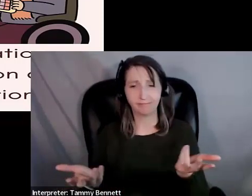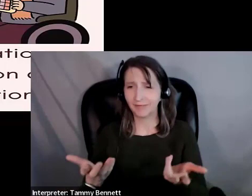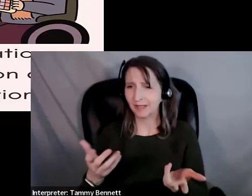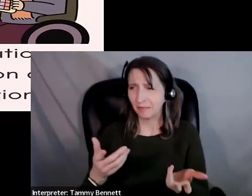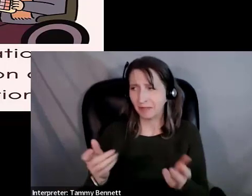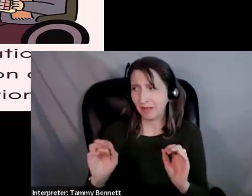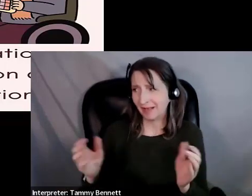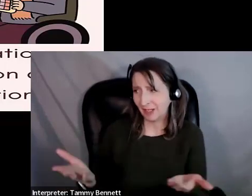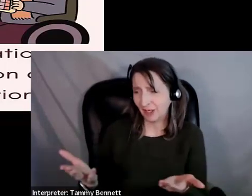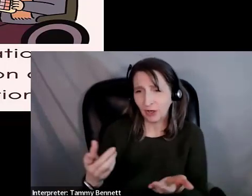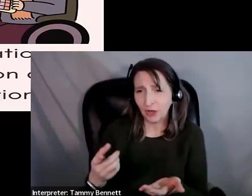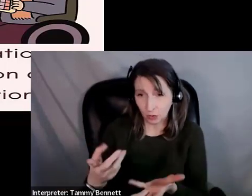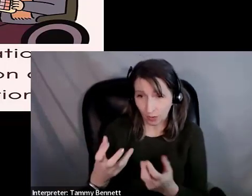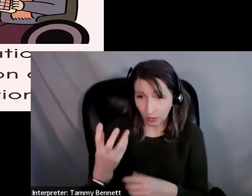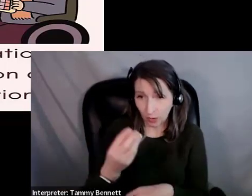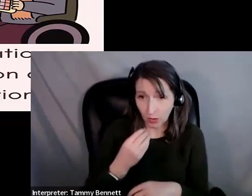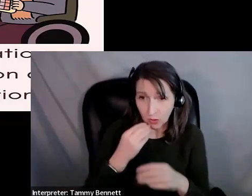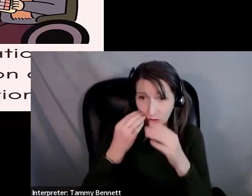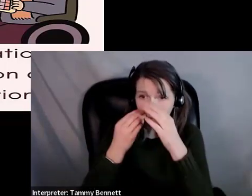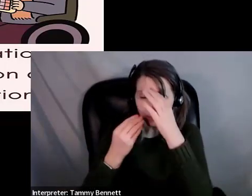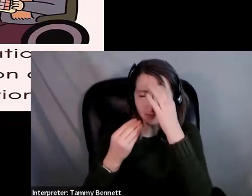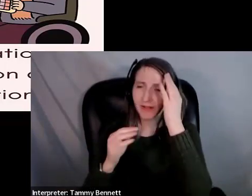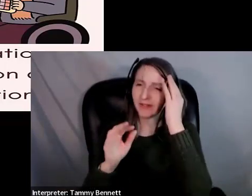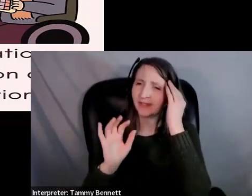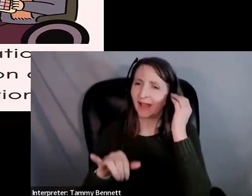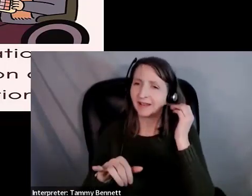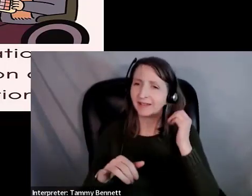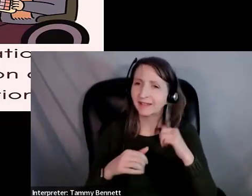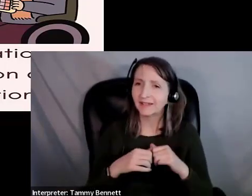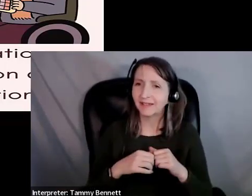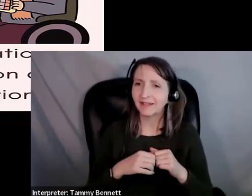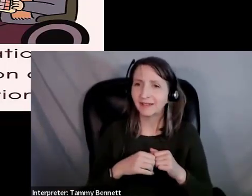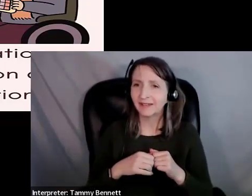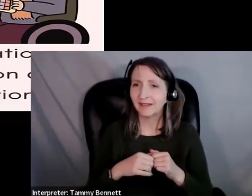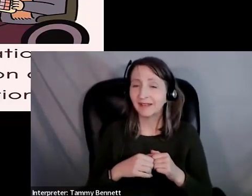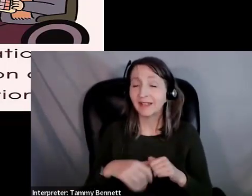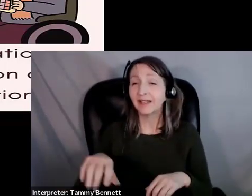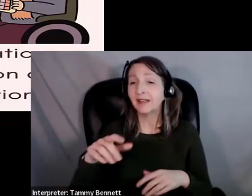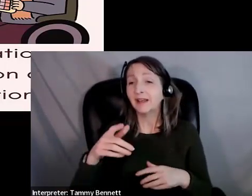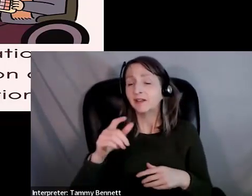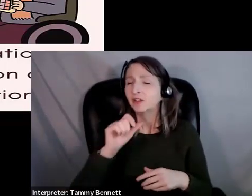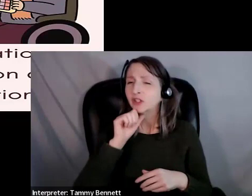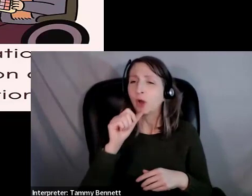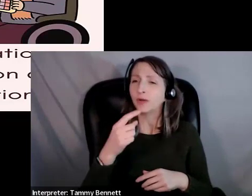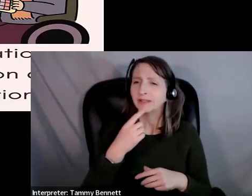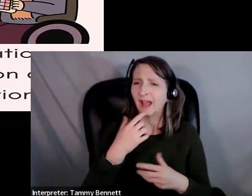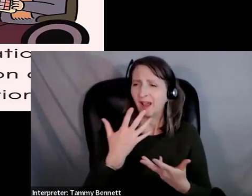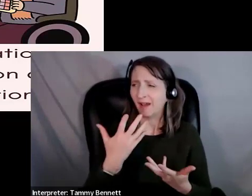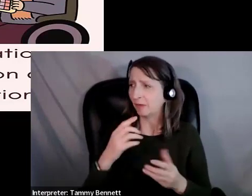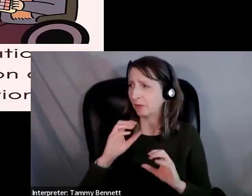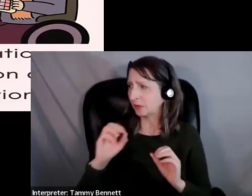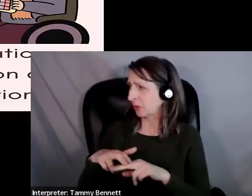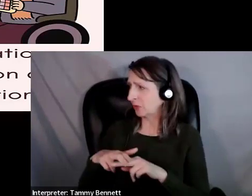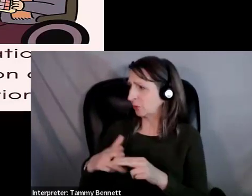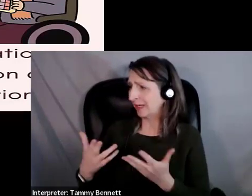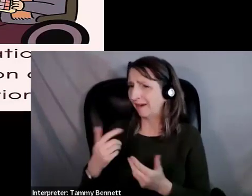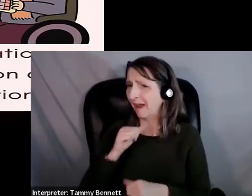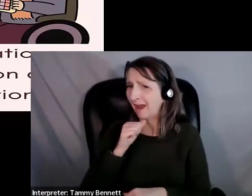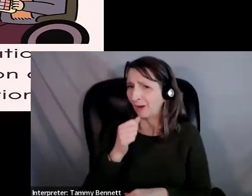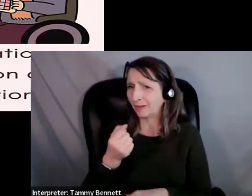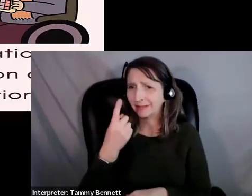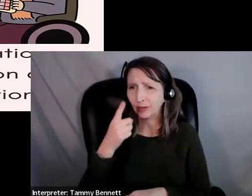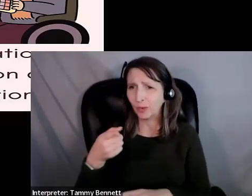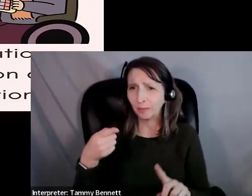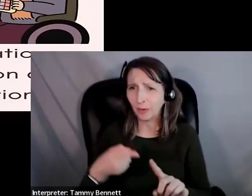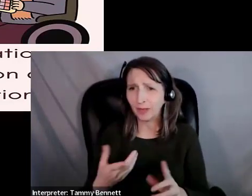like, let's not just like look in this room and see like, okay, well, this isn't here. So I don't know what you're talking about, which I know I am guilty of and thinking about